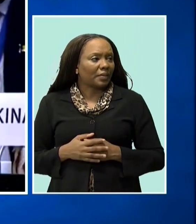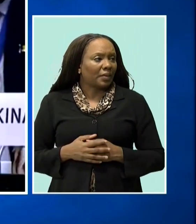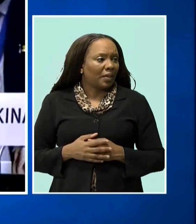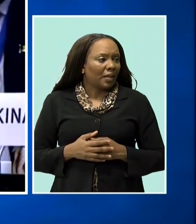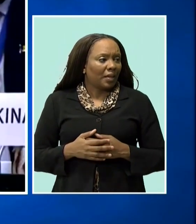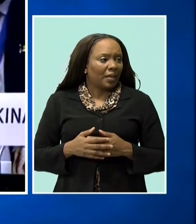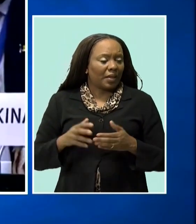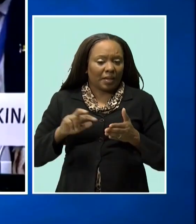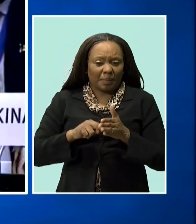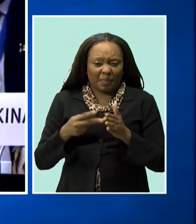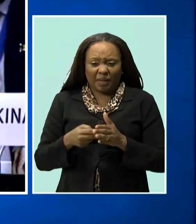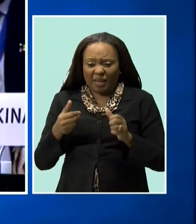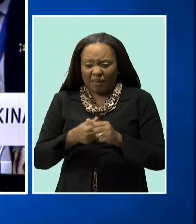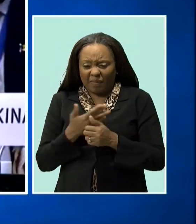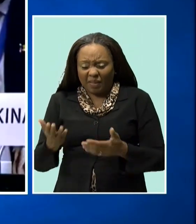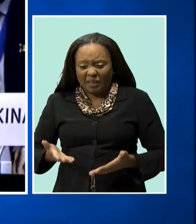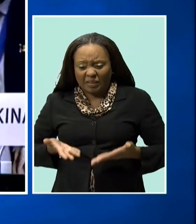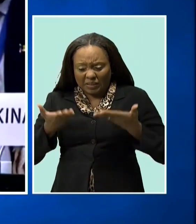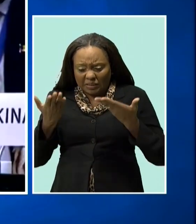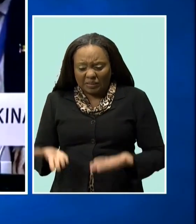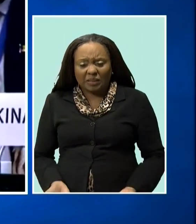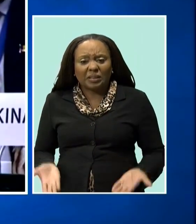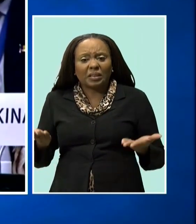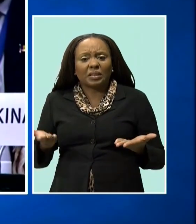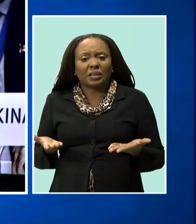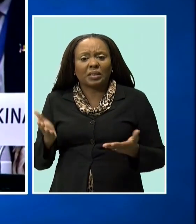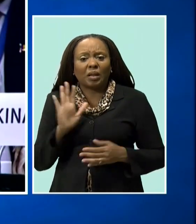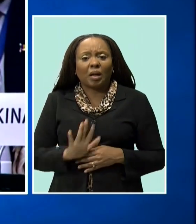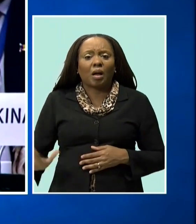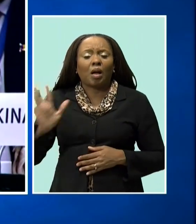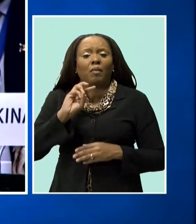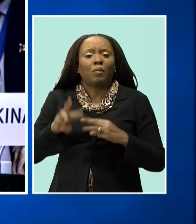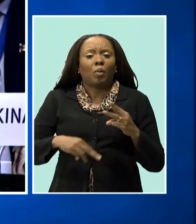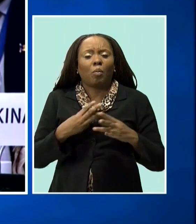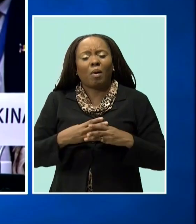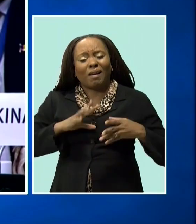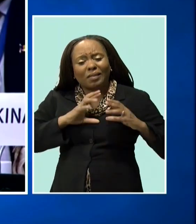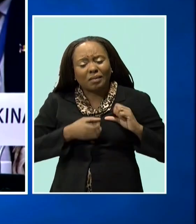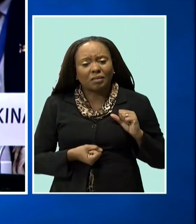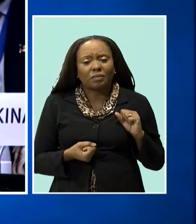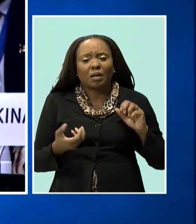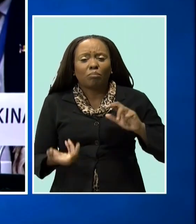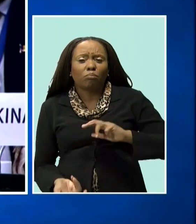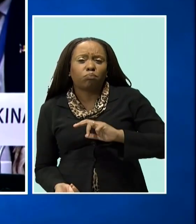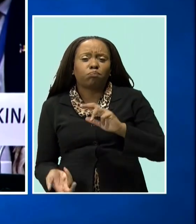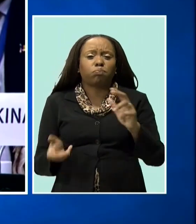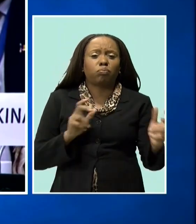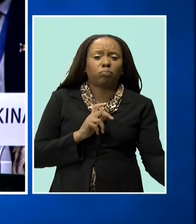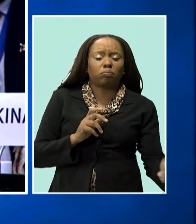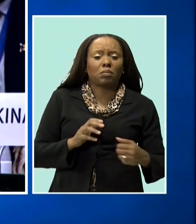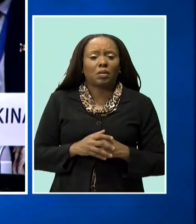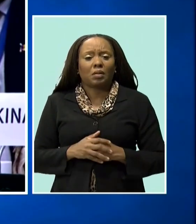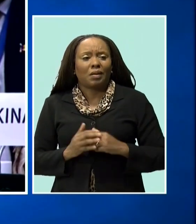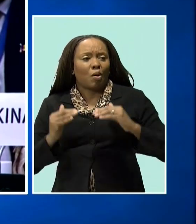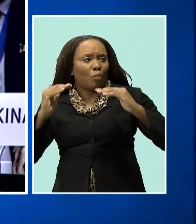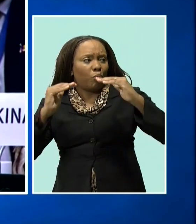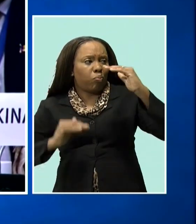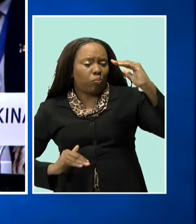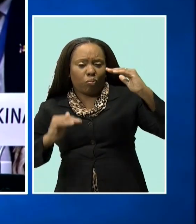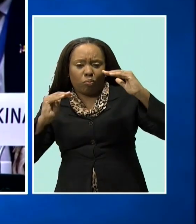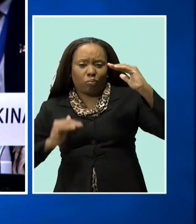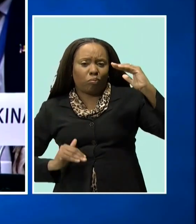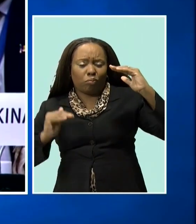laid bare. All over the world there's suffering, turmoil and discontent. Global inequalities continue